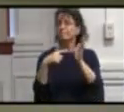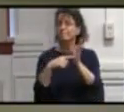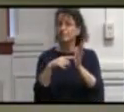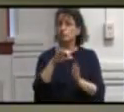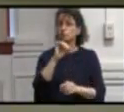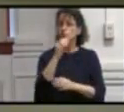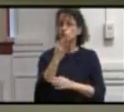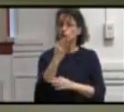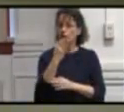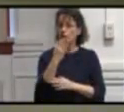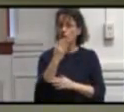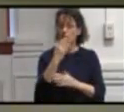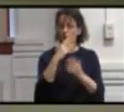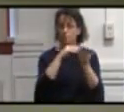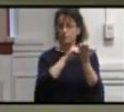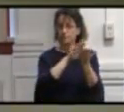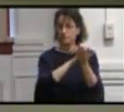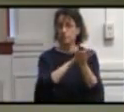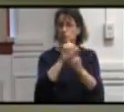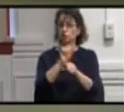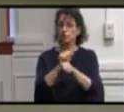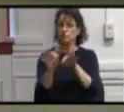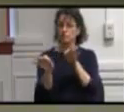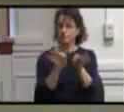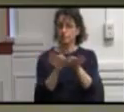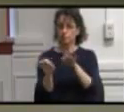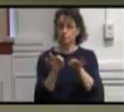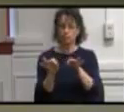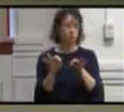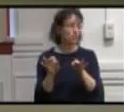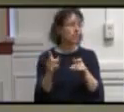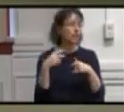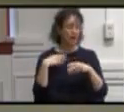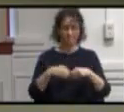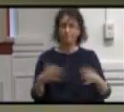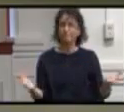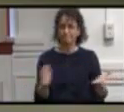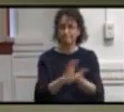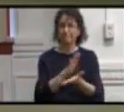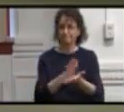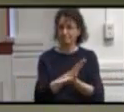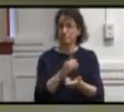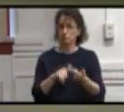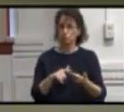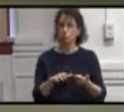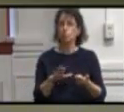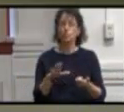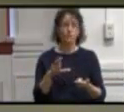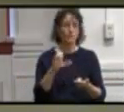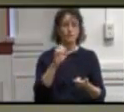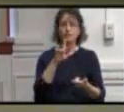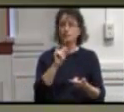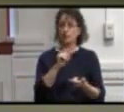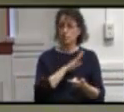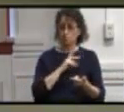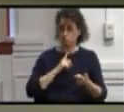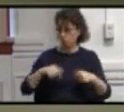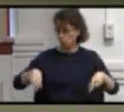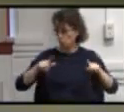listing and the job description. Has everybody received the revised version of the job listing and the job